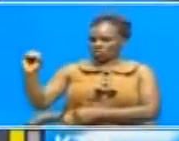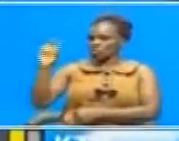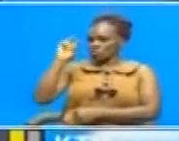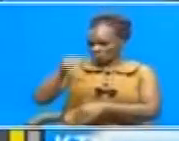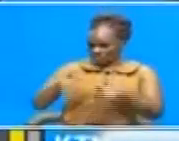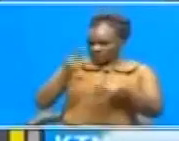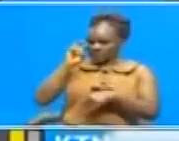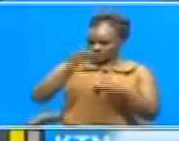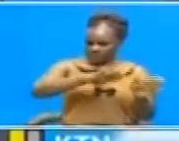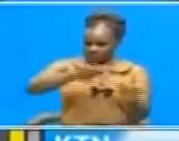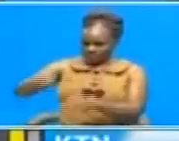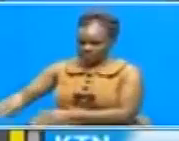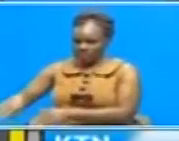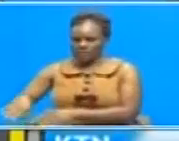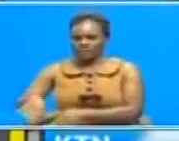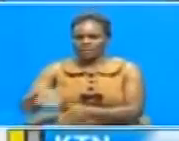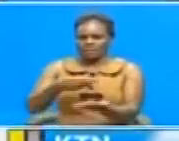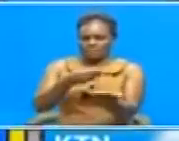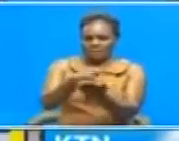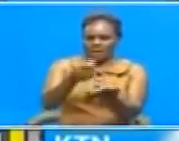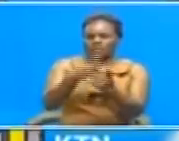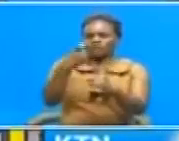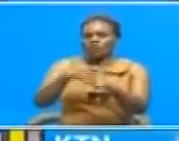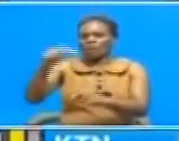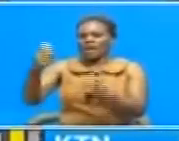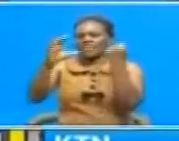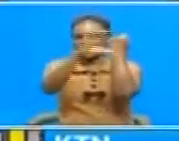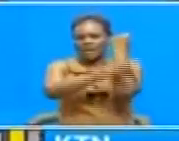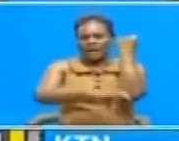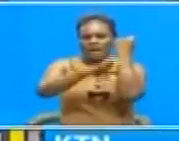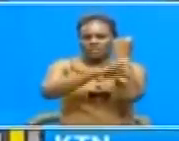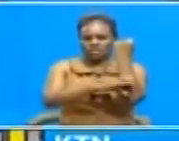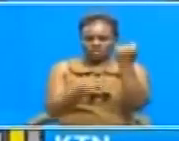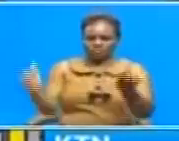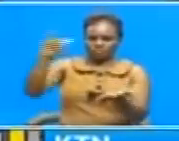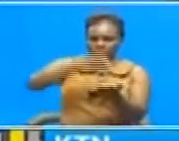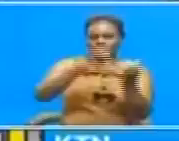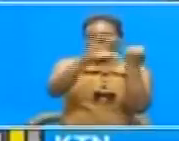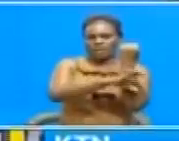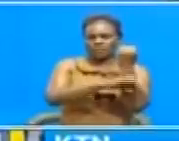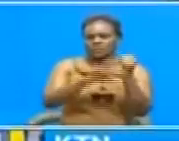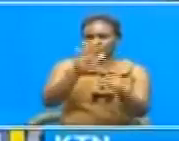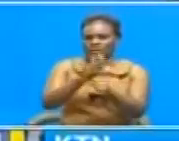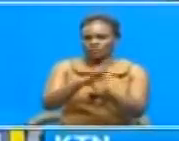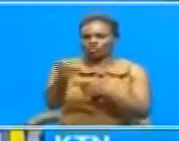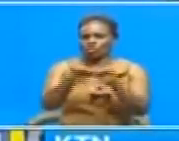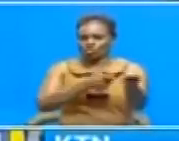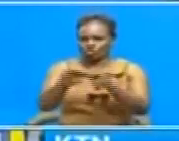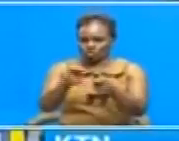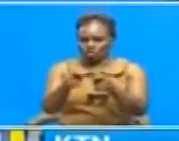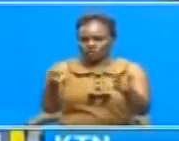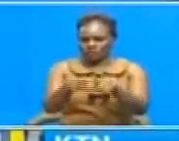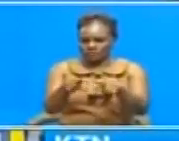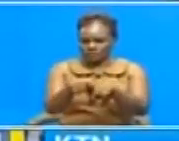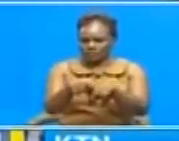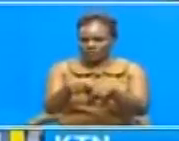goes. Moving on, diaspora remittance remains a key source of foreign exchange inflow into the country. But as regulated as the sector is,